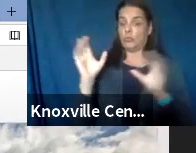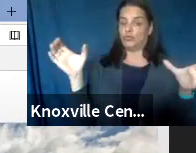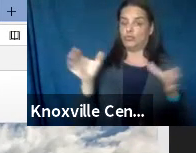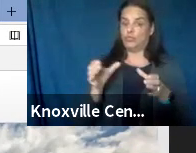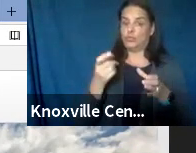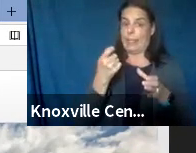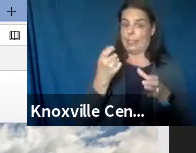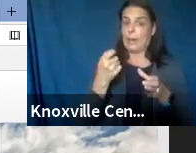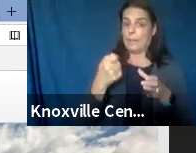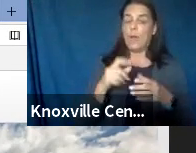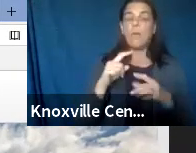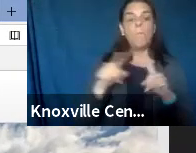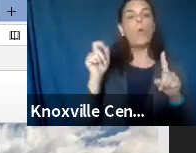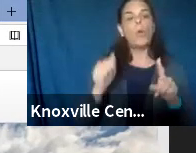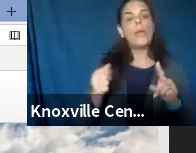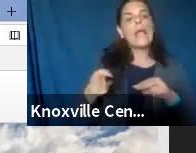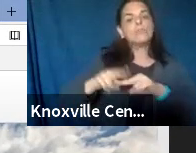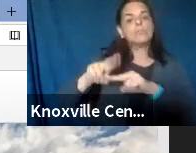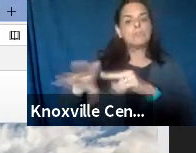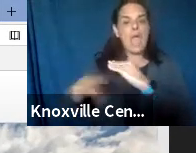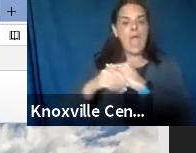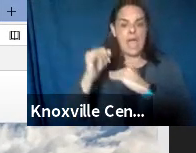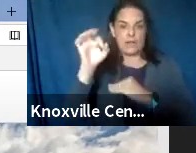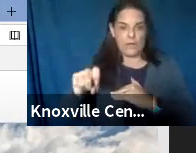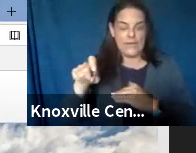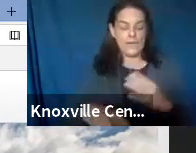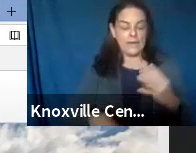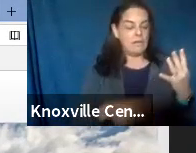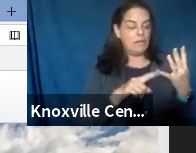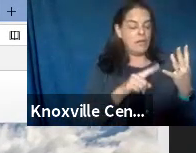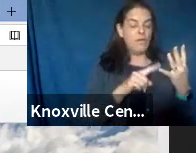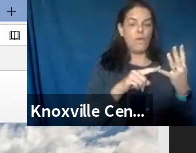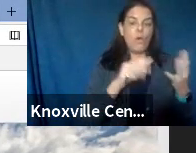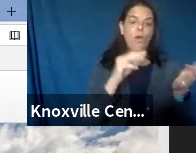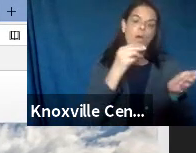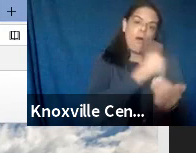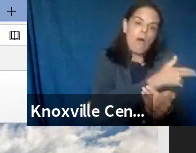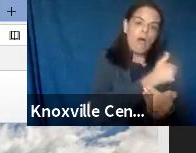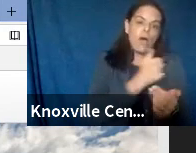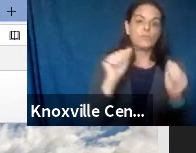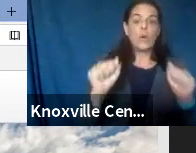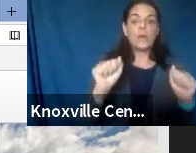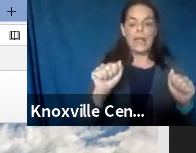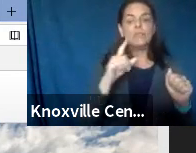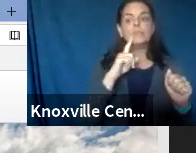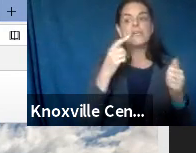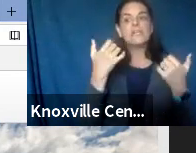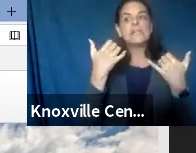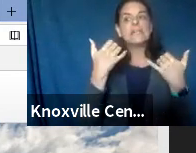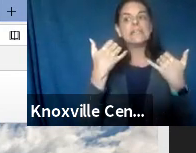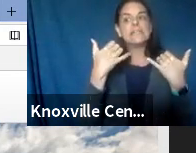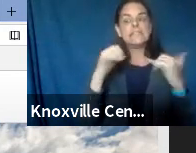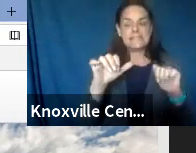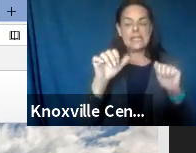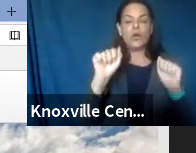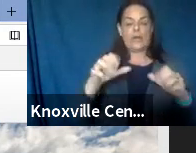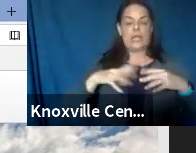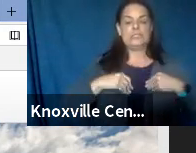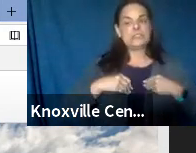if we need to. Our fourth benchmark, healthcare system capabilities remain within current and forecasted surge